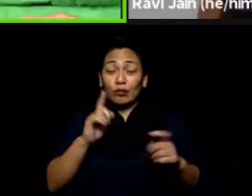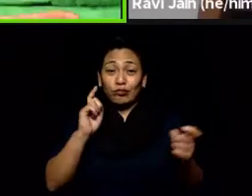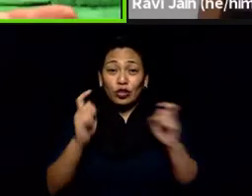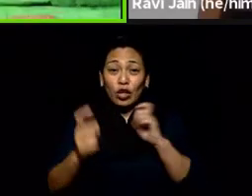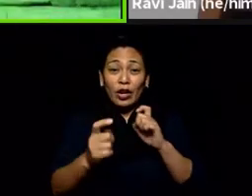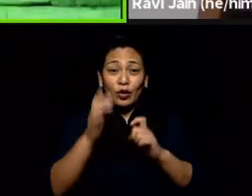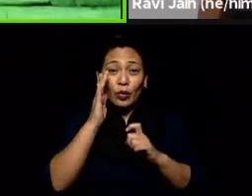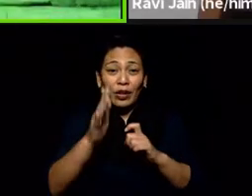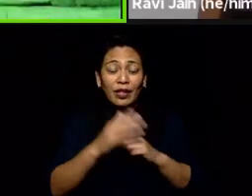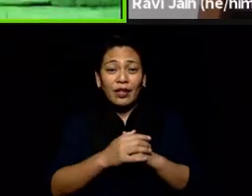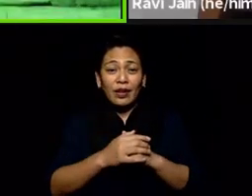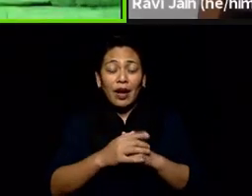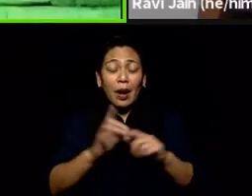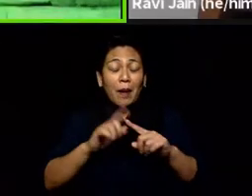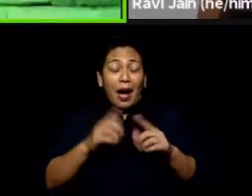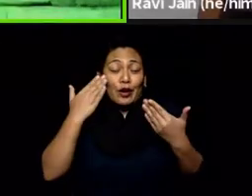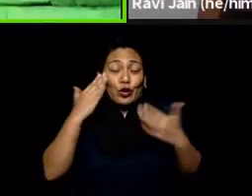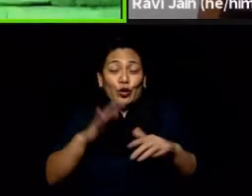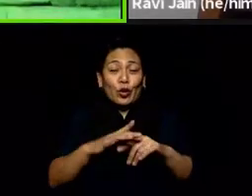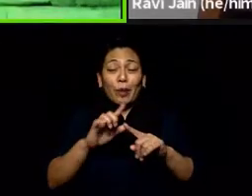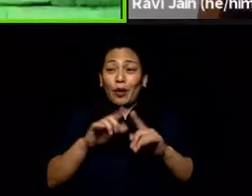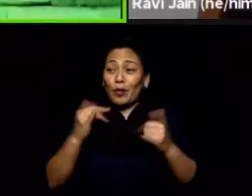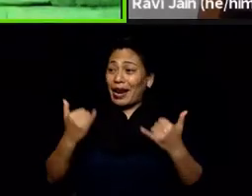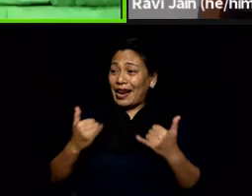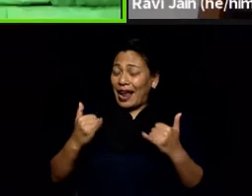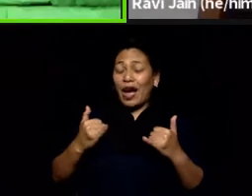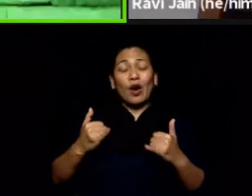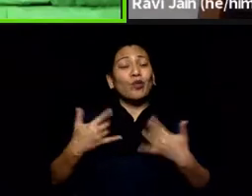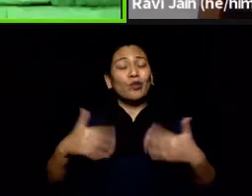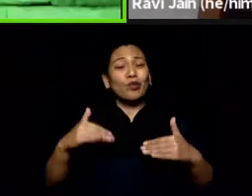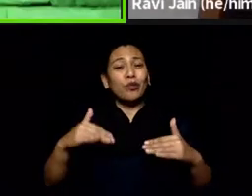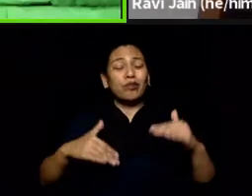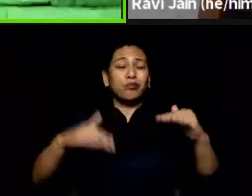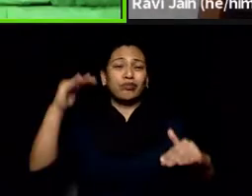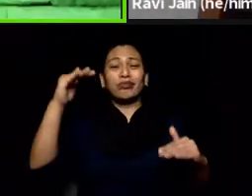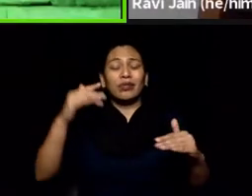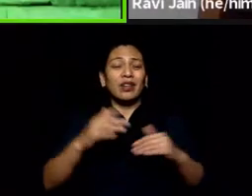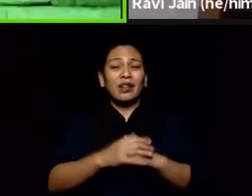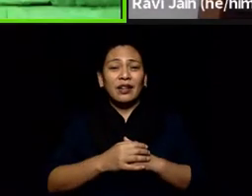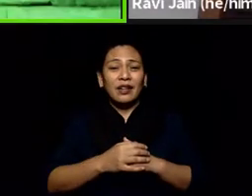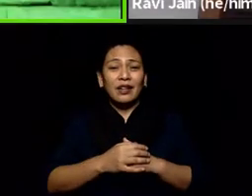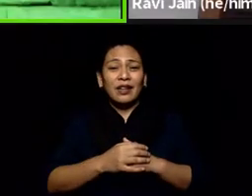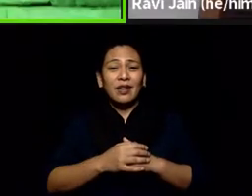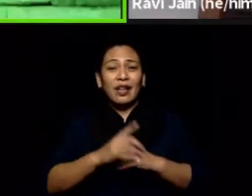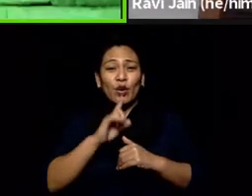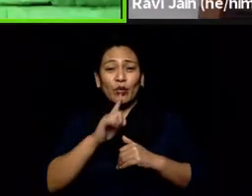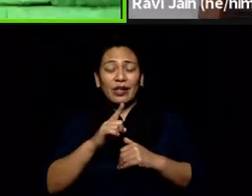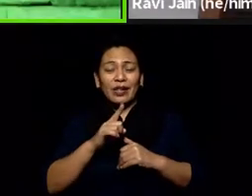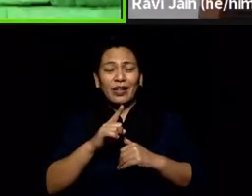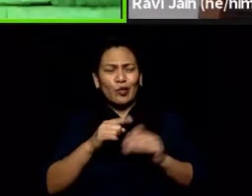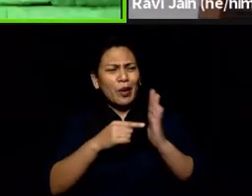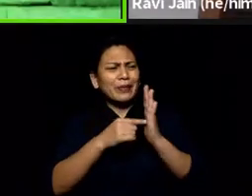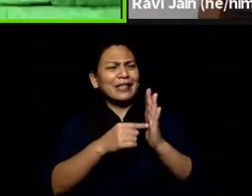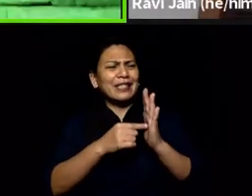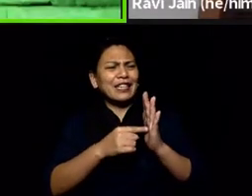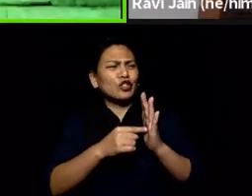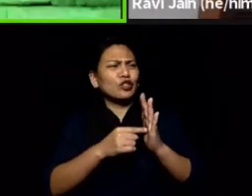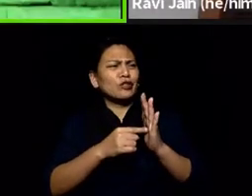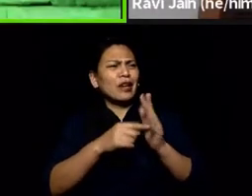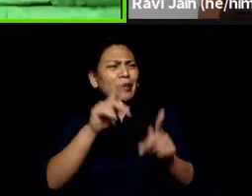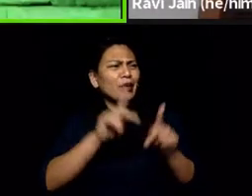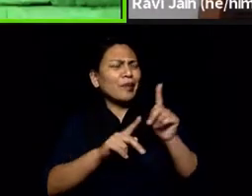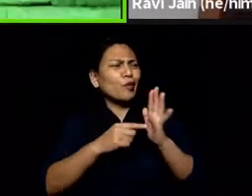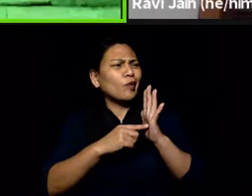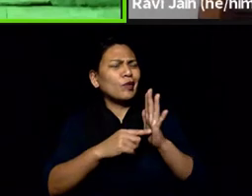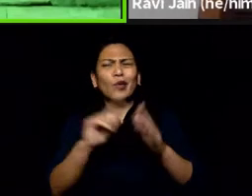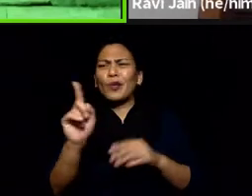I don't know, but I know that right now it is the case. I know mm-hmm. that it is about like, where is my representation? Why is it